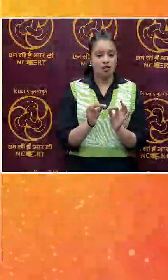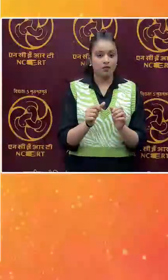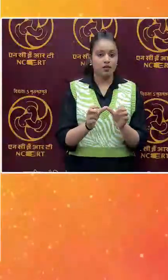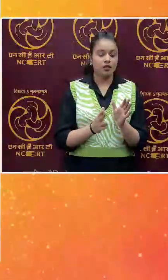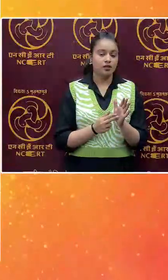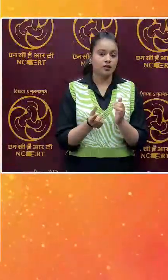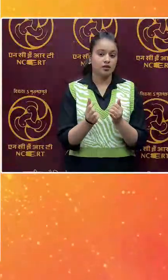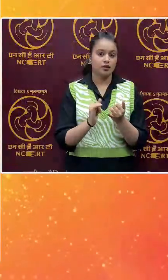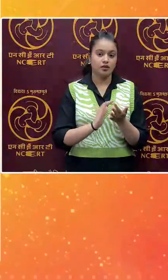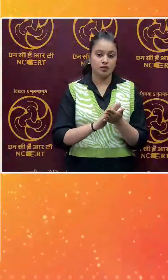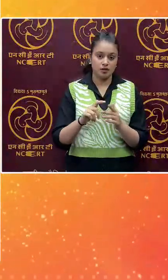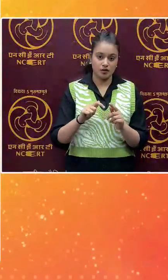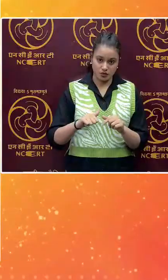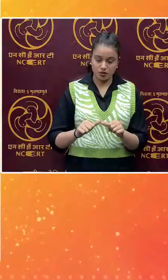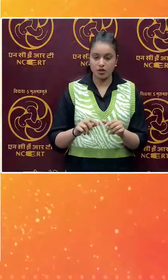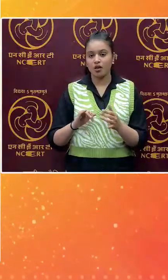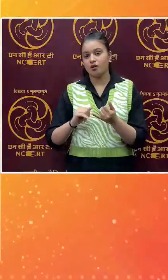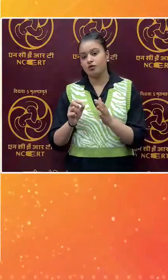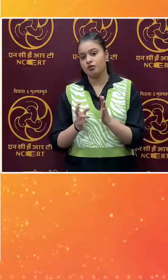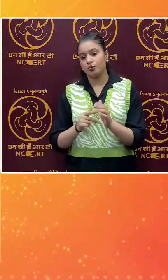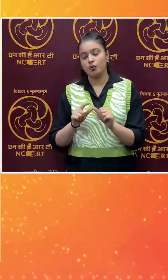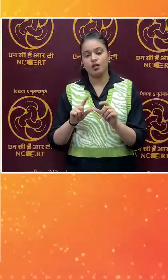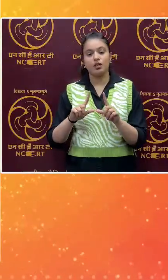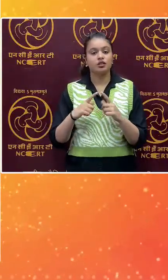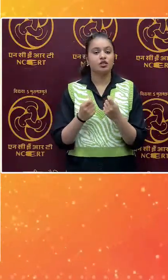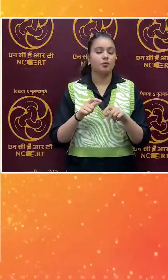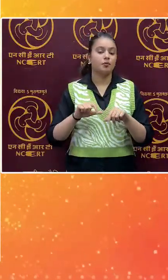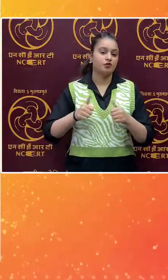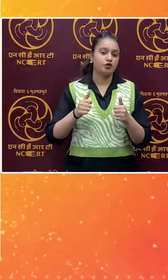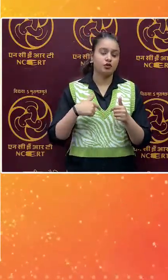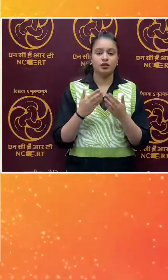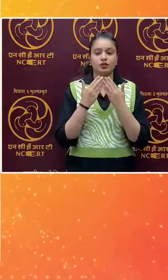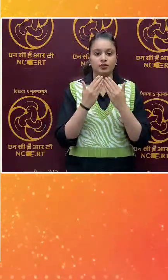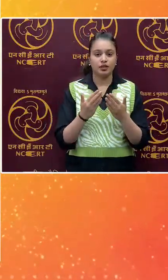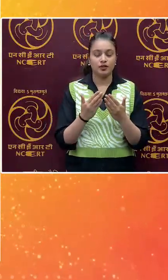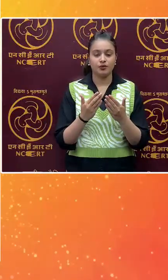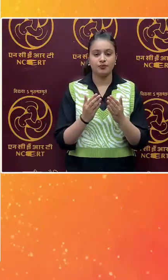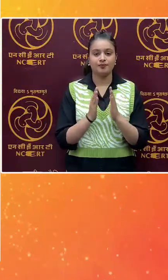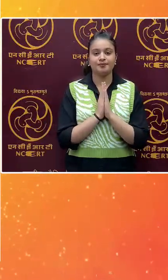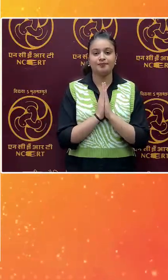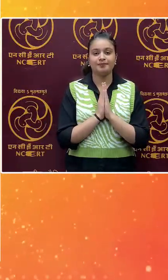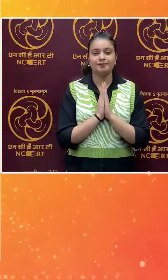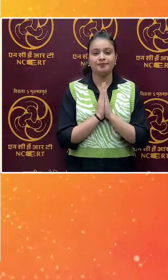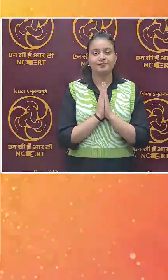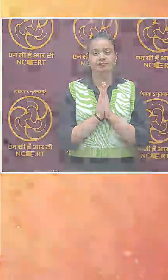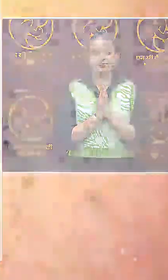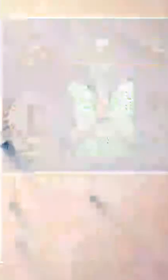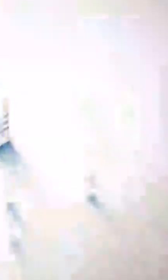Anushka and Ms. Sonal, along with my entire team for making the session a success. Thank you so much. Namaskar.